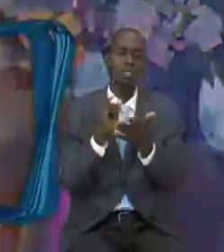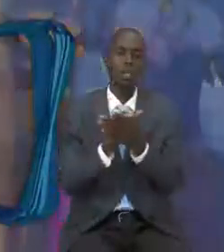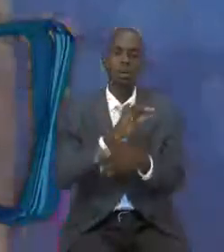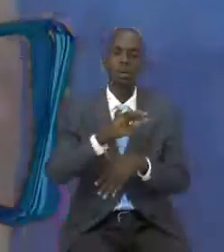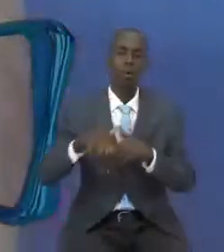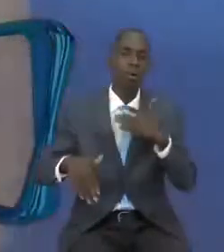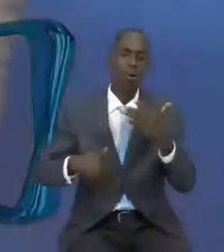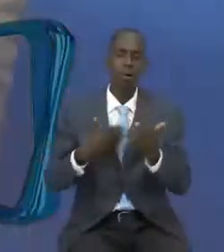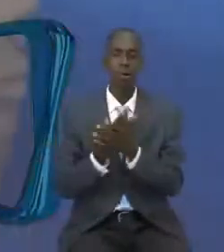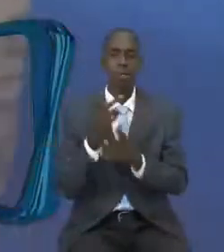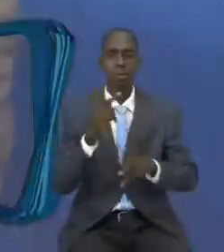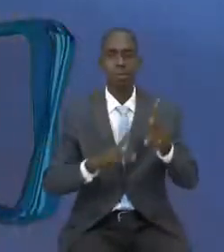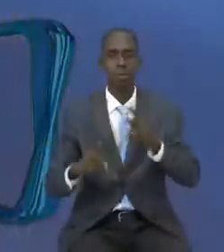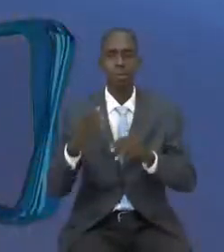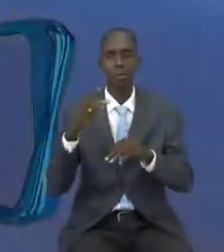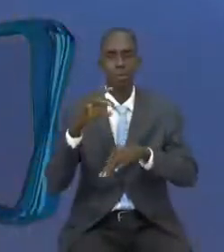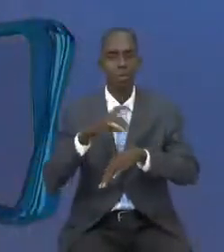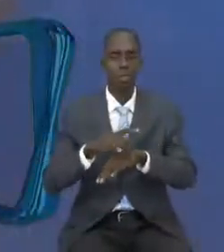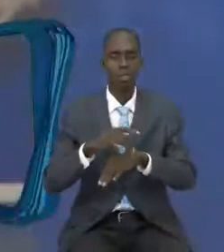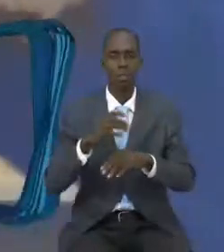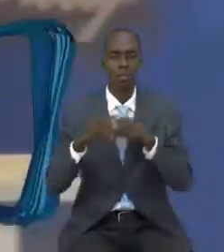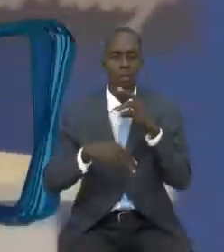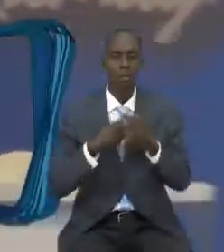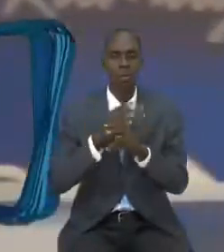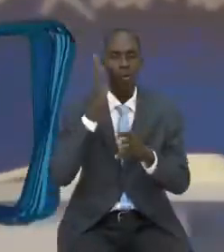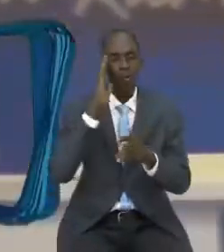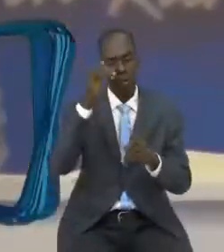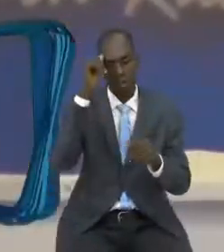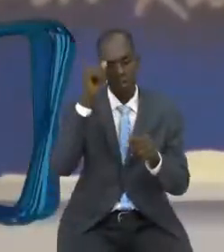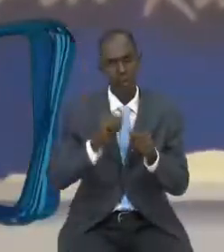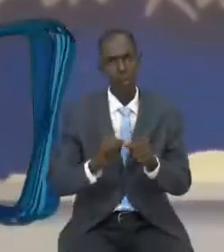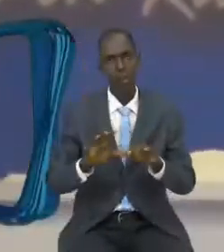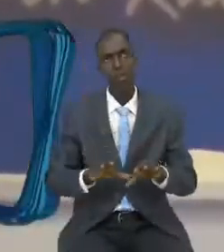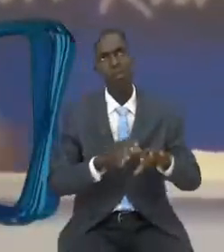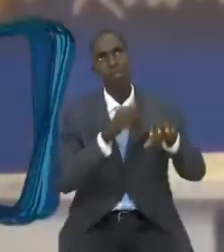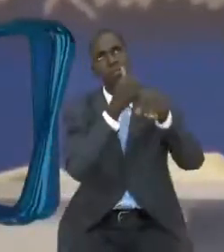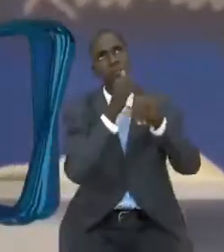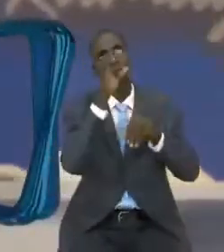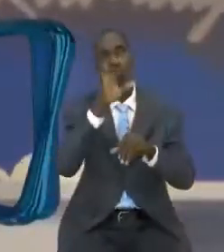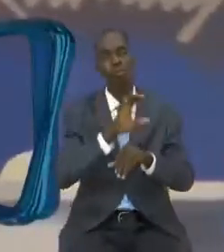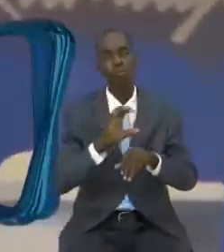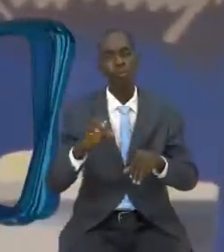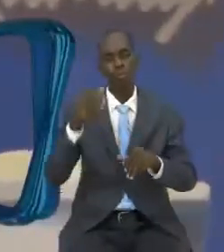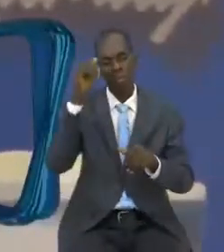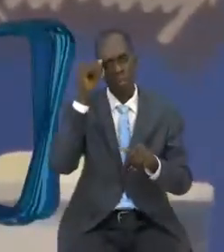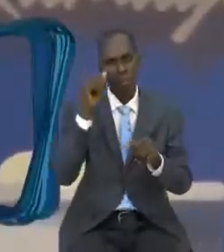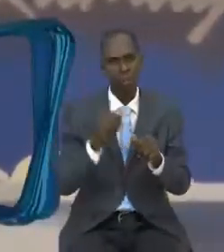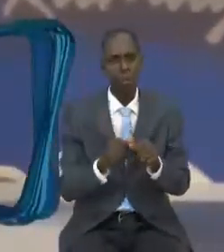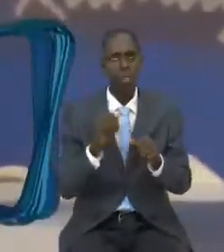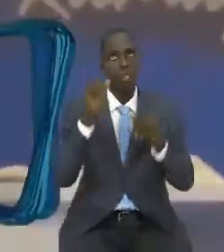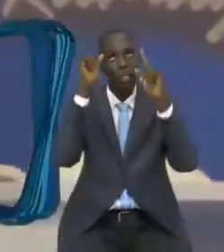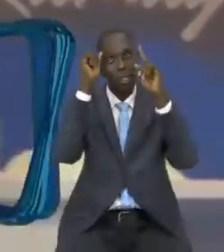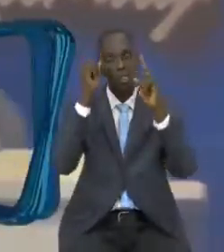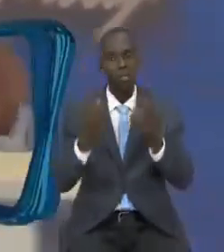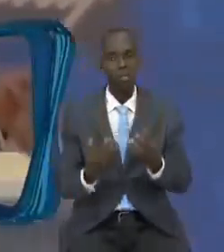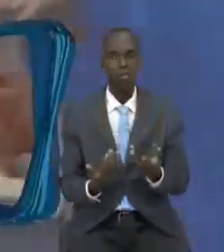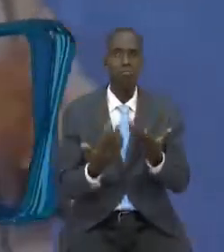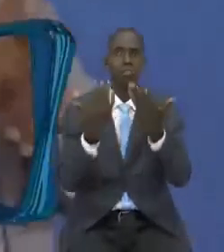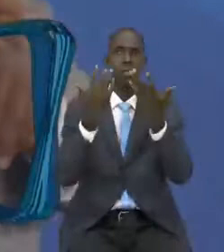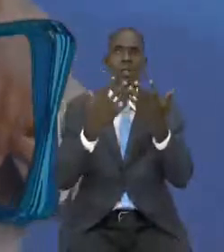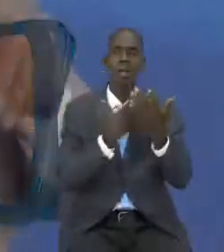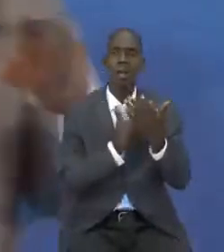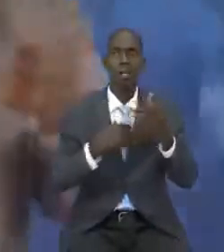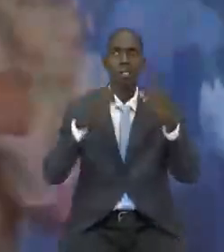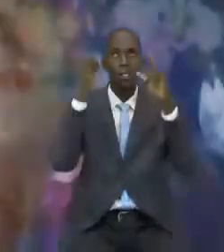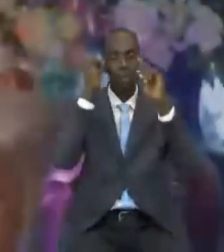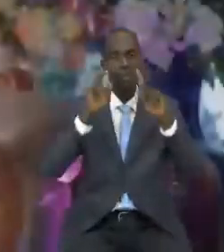shall remember. They'll remember Calvary. They'll remember his sacrifice. They'll remember his provision. And it says,